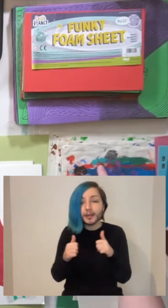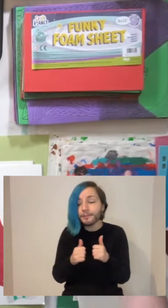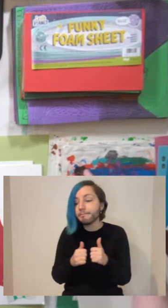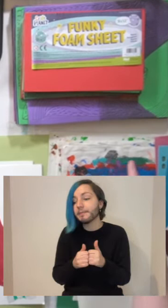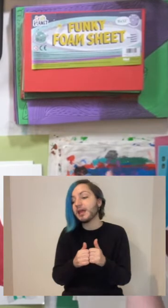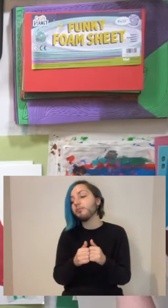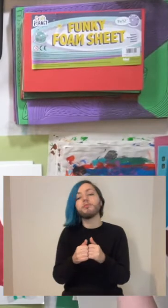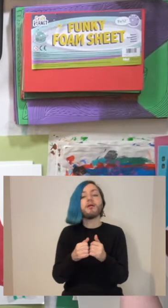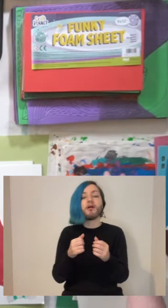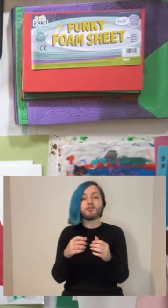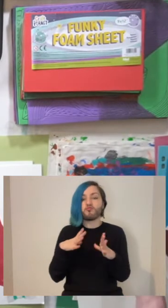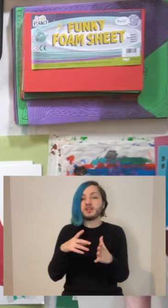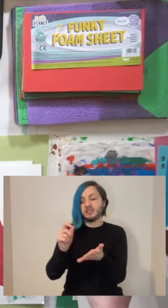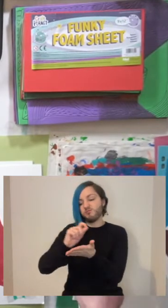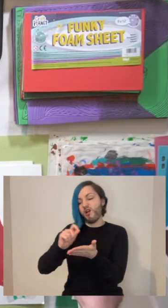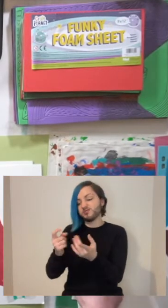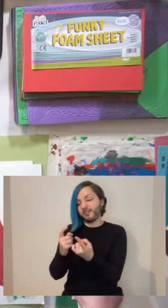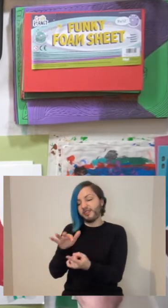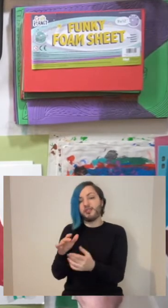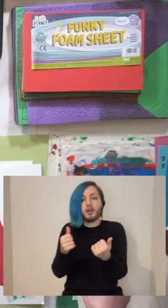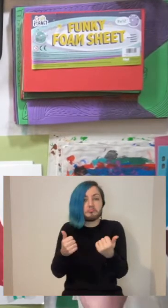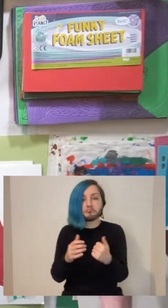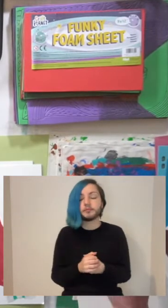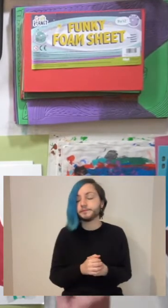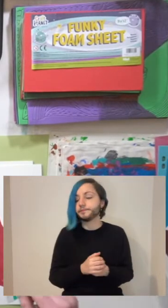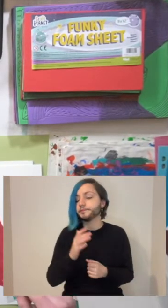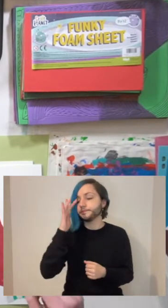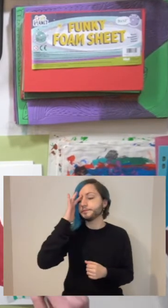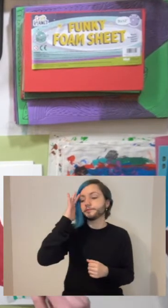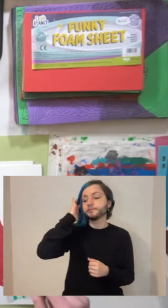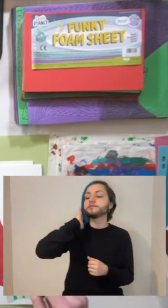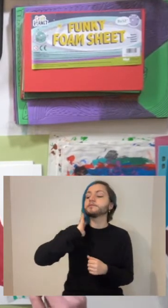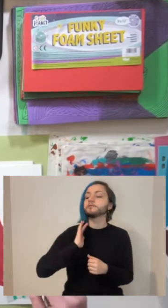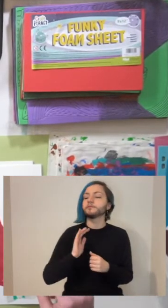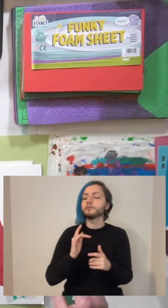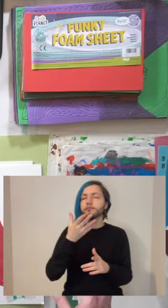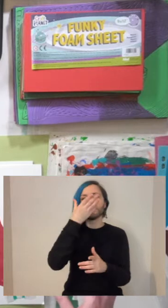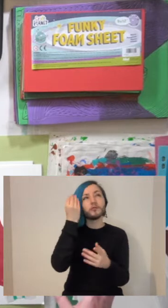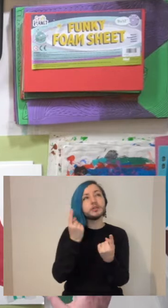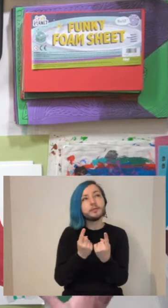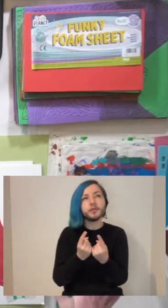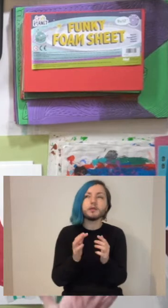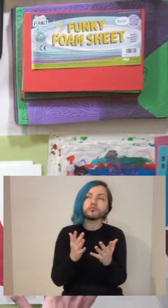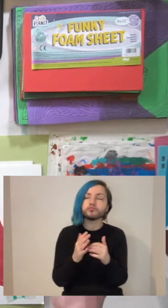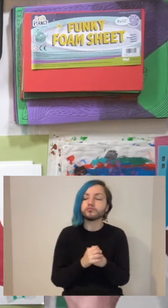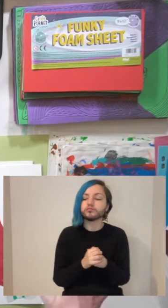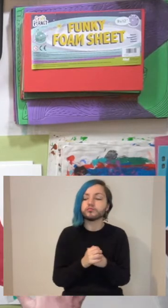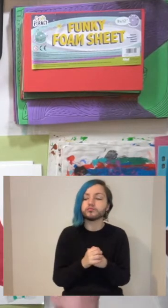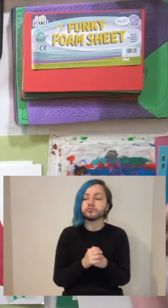recycled papers with marks on already, things like that. So have I forgotten